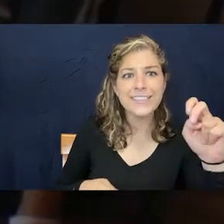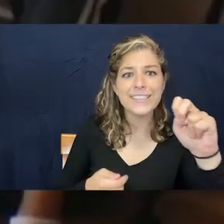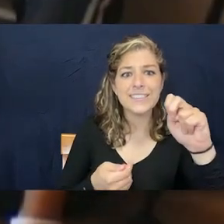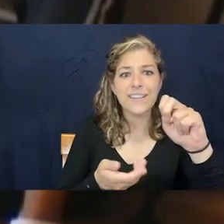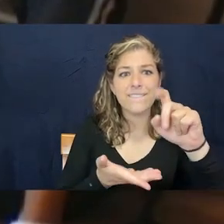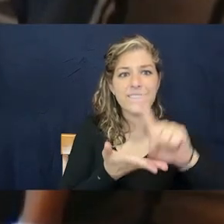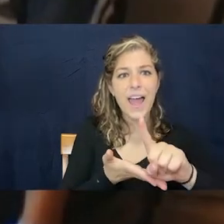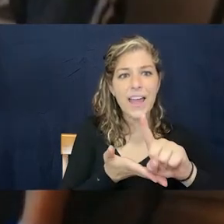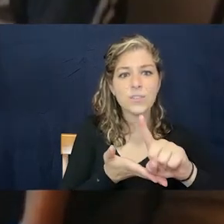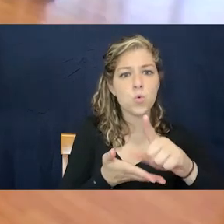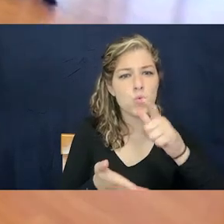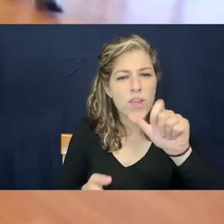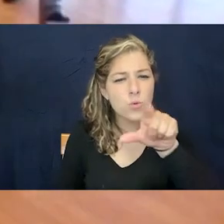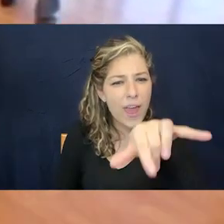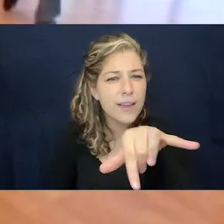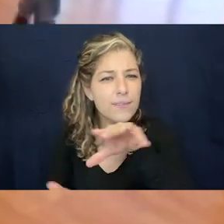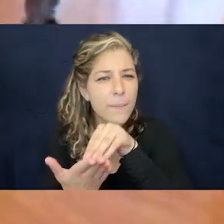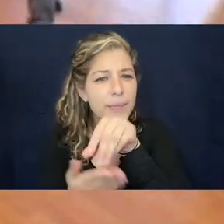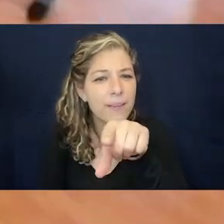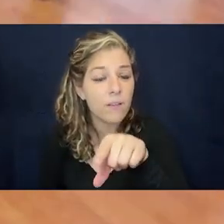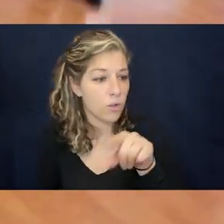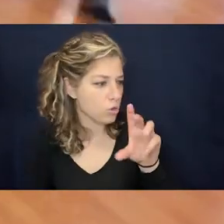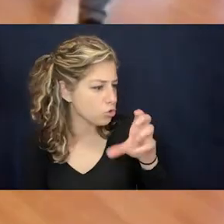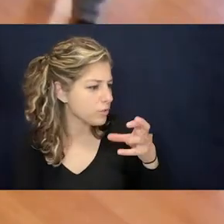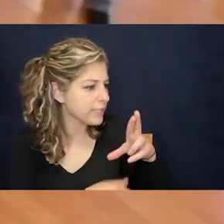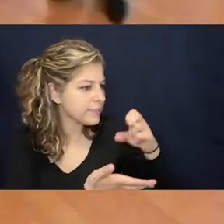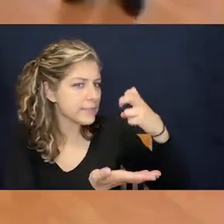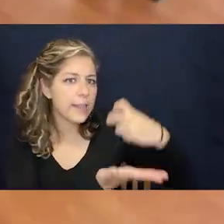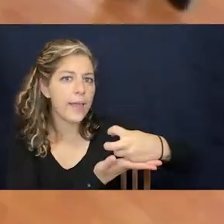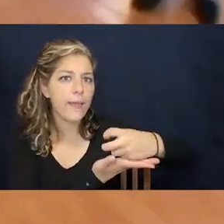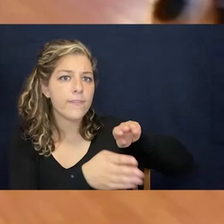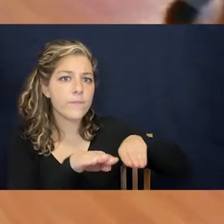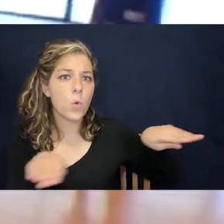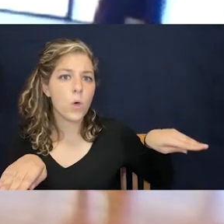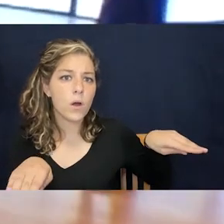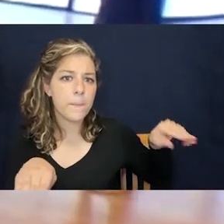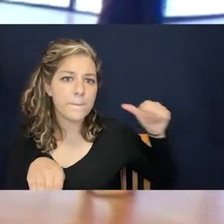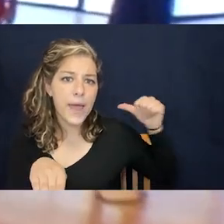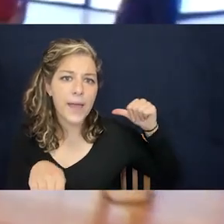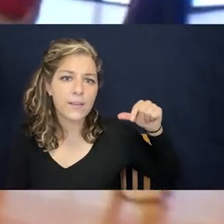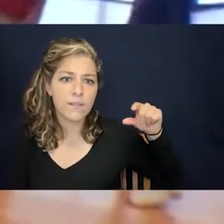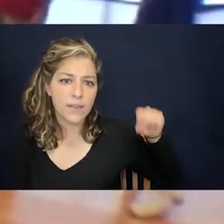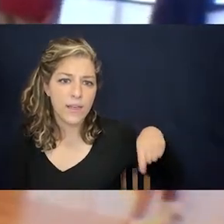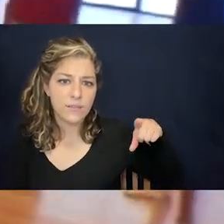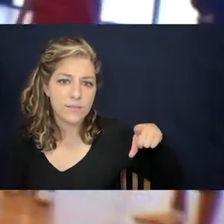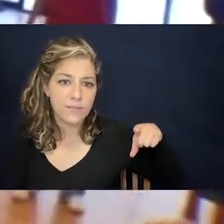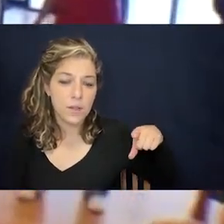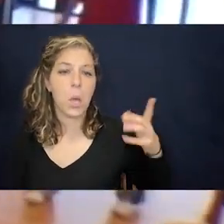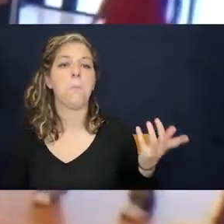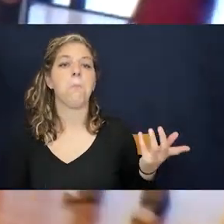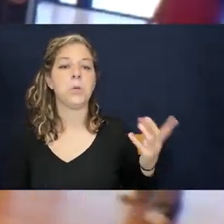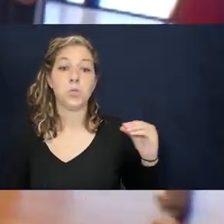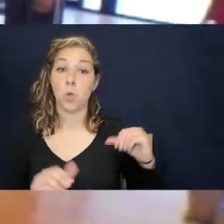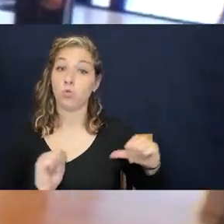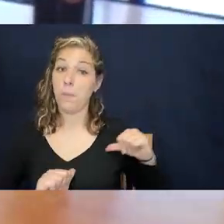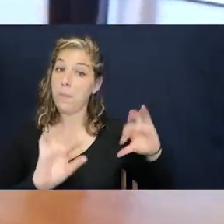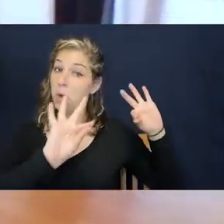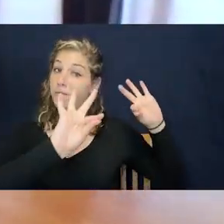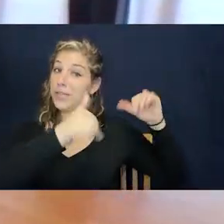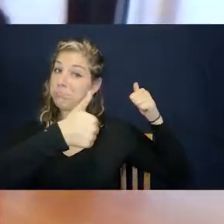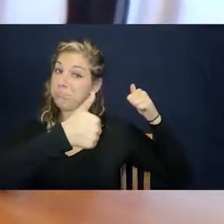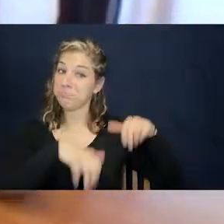Anybody else's knees go flat? Okay, that's good. Great. Who can do that? Chris, can you lay on the floor? On your